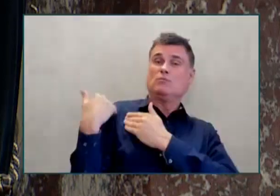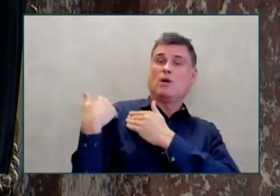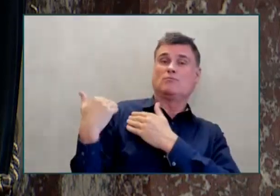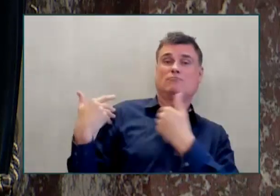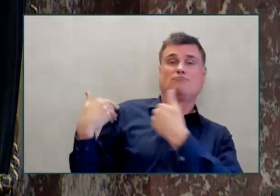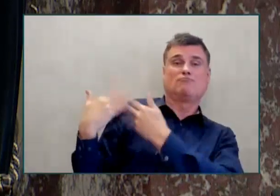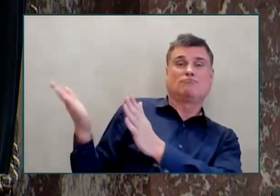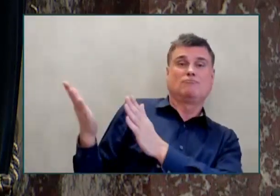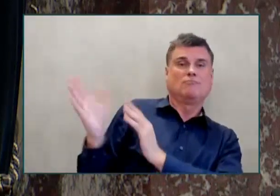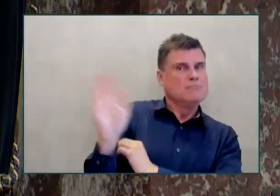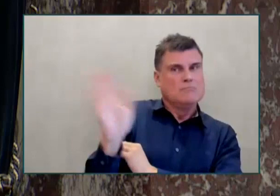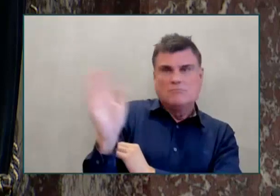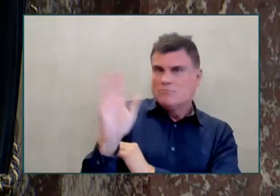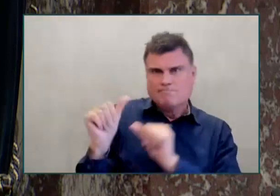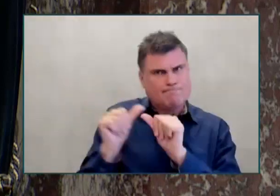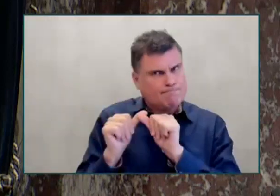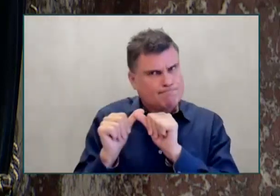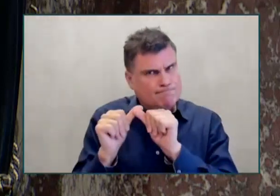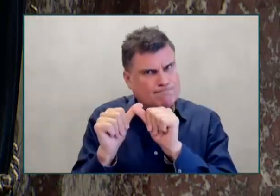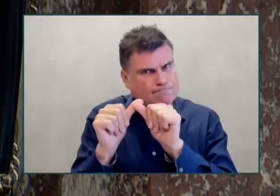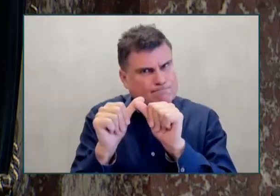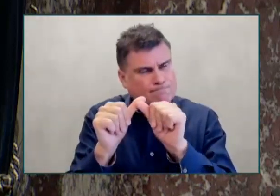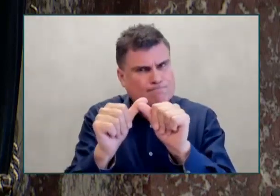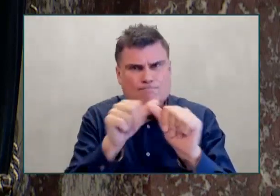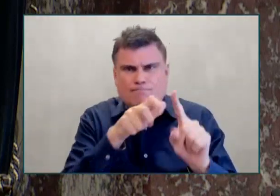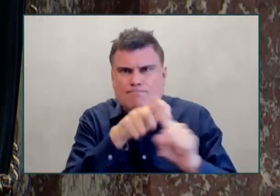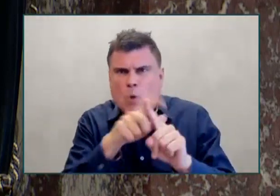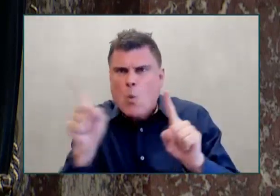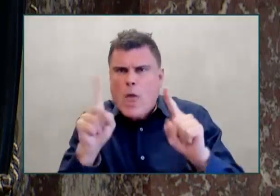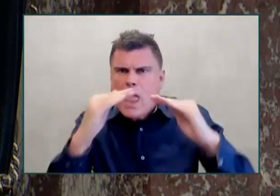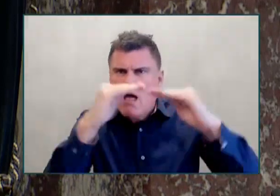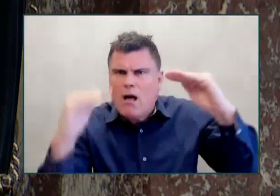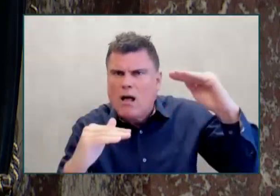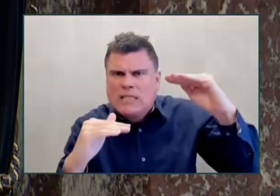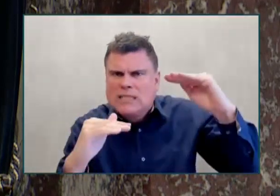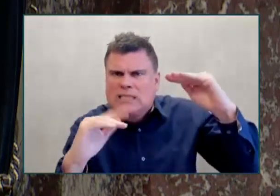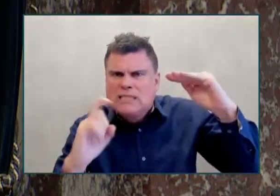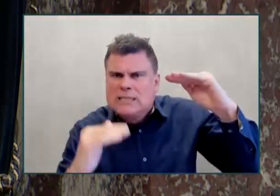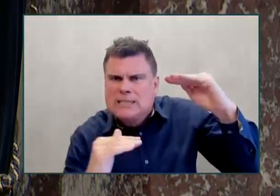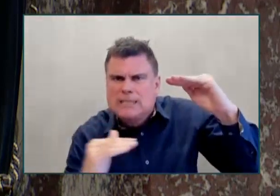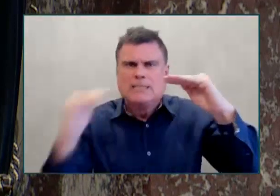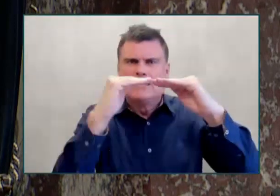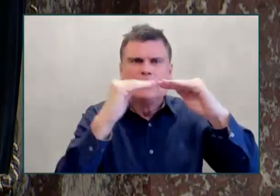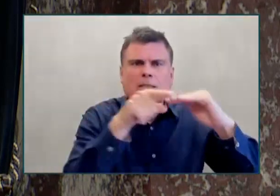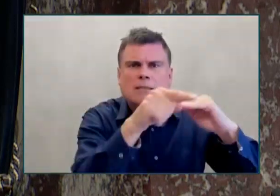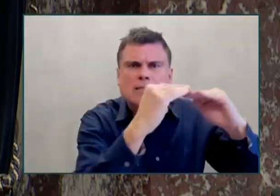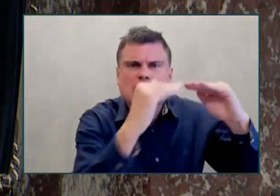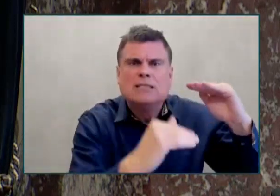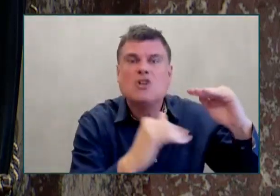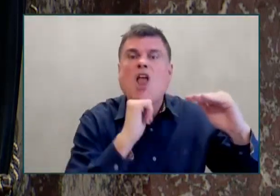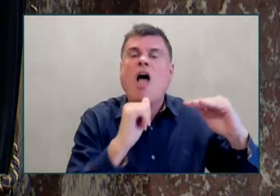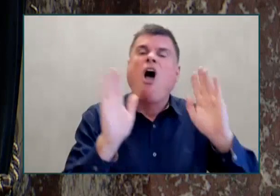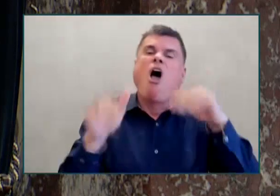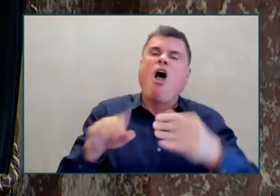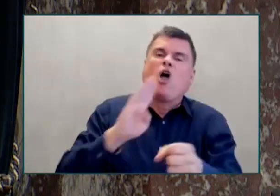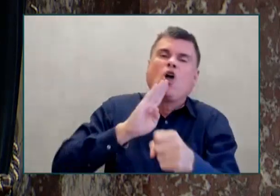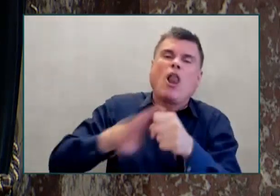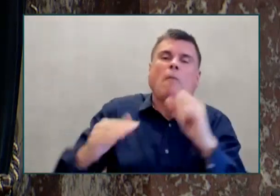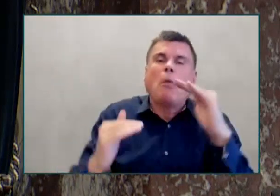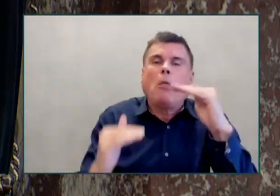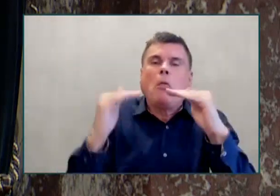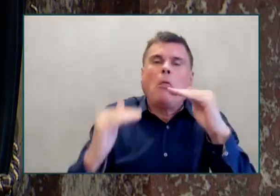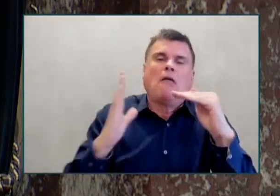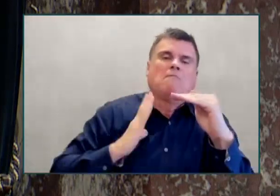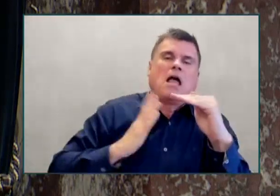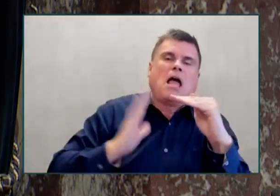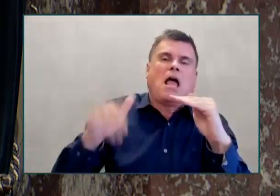small step towards pay equity is good enough. We should not sit idly by and accepting the burden be unfairly carried for